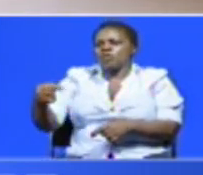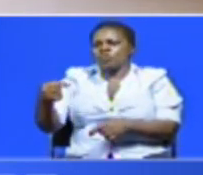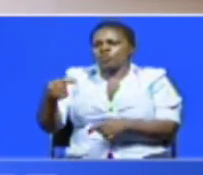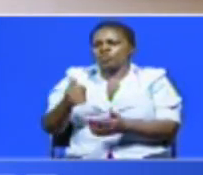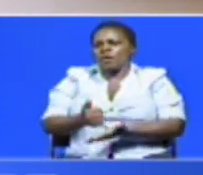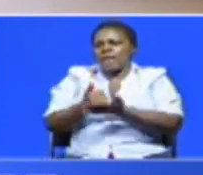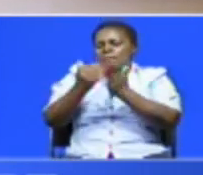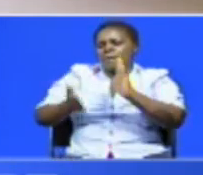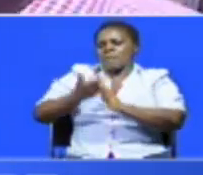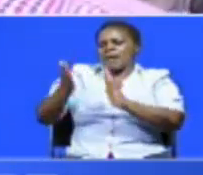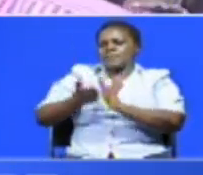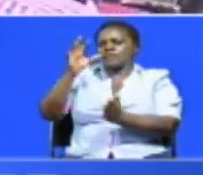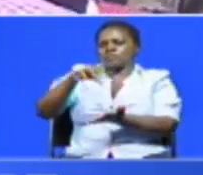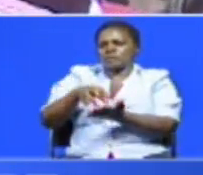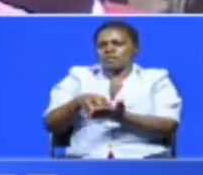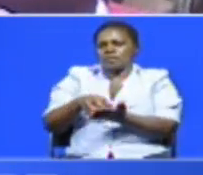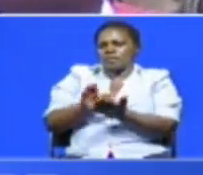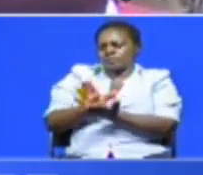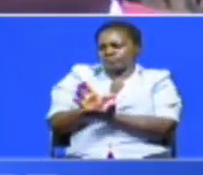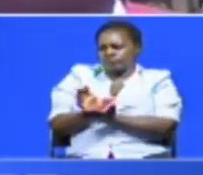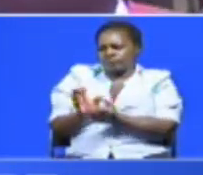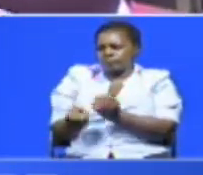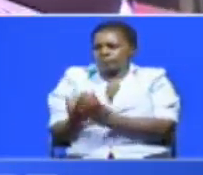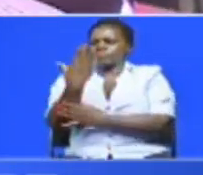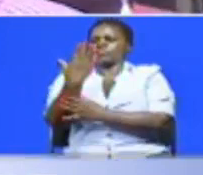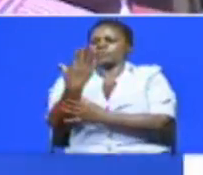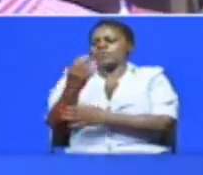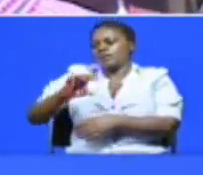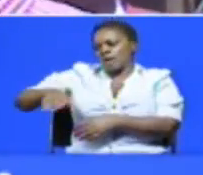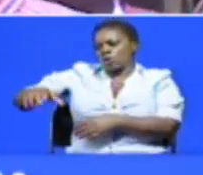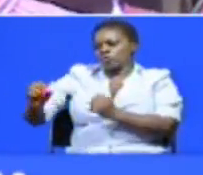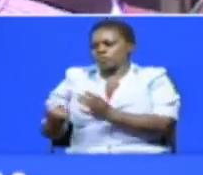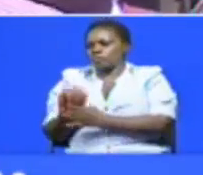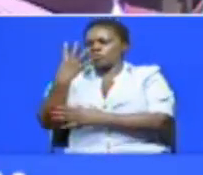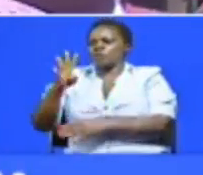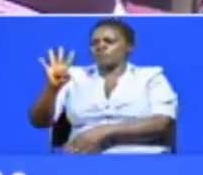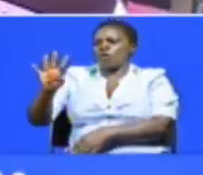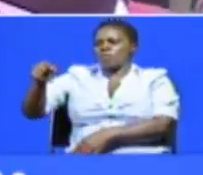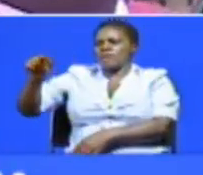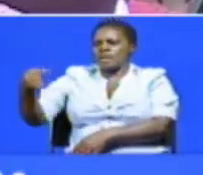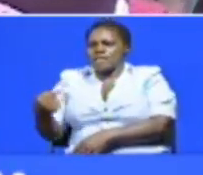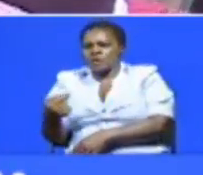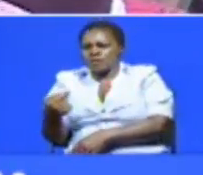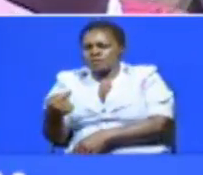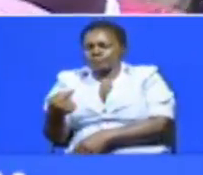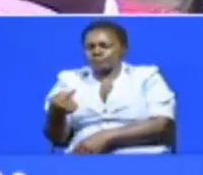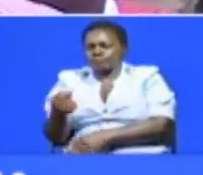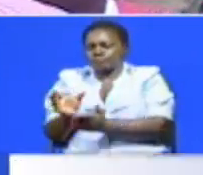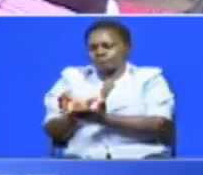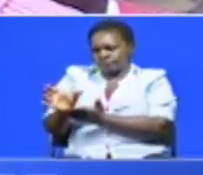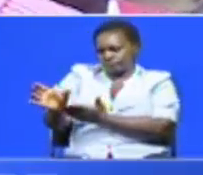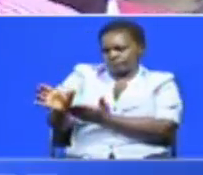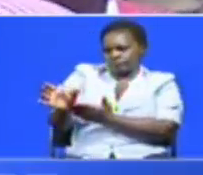handle any emerging cases. We have set up as a county 4 million Kenya shillings as an emergency